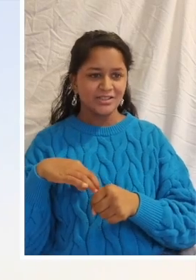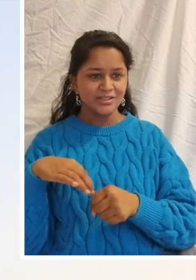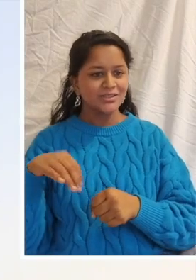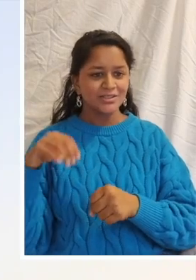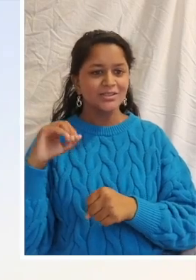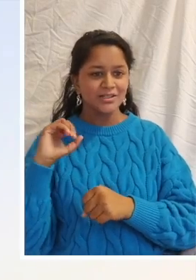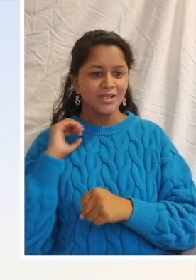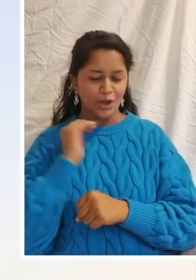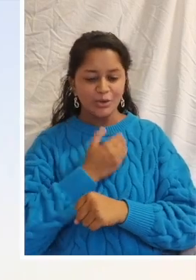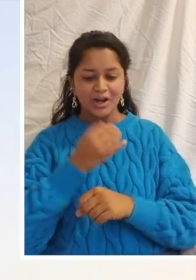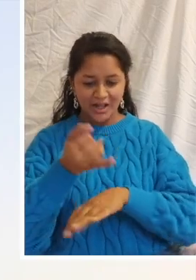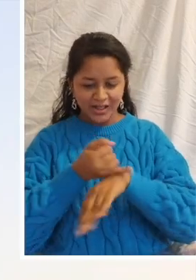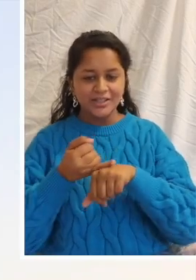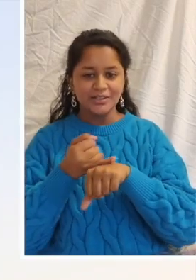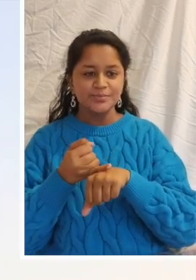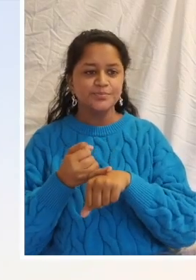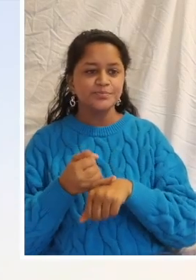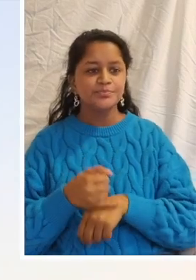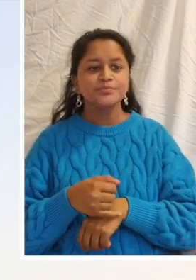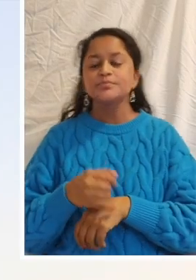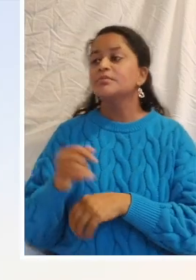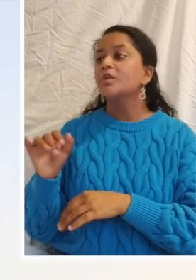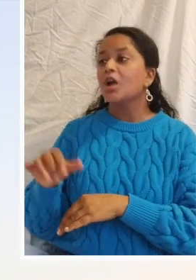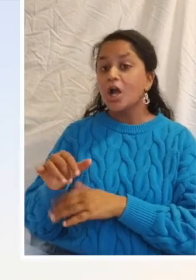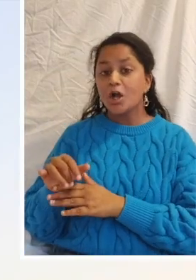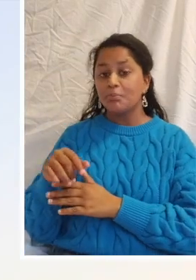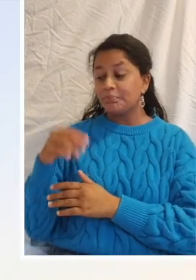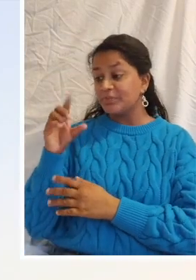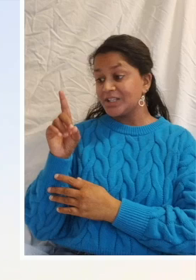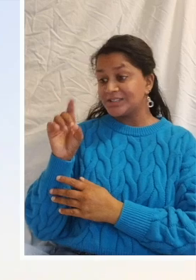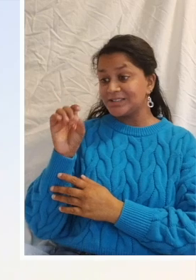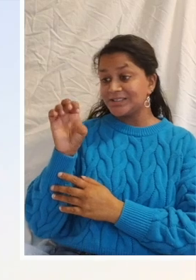that's how these bats benefit our island.